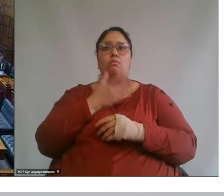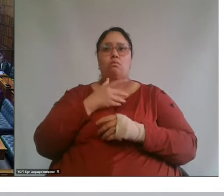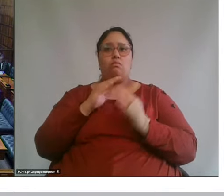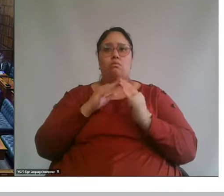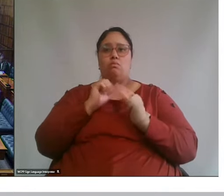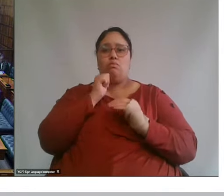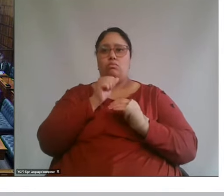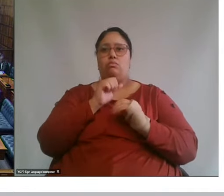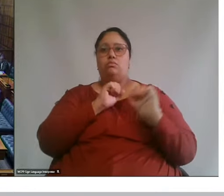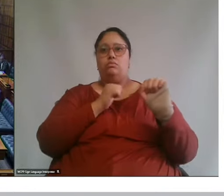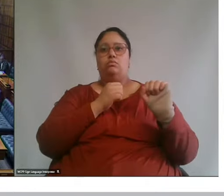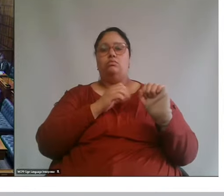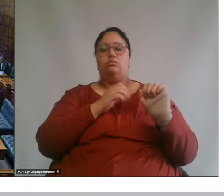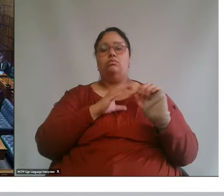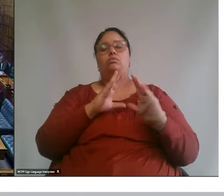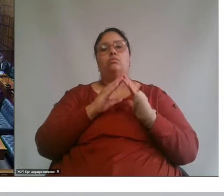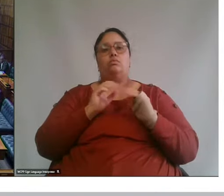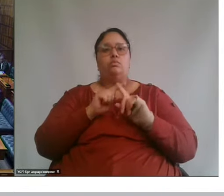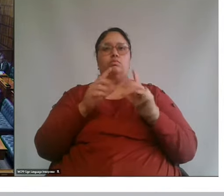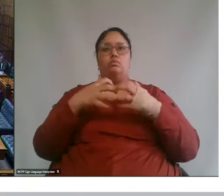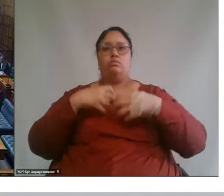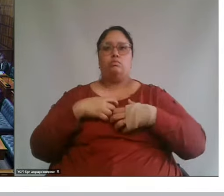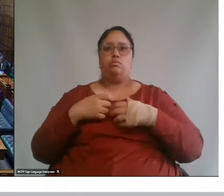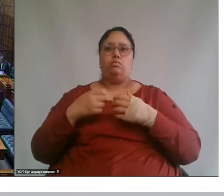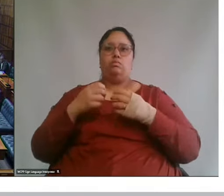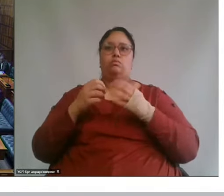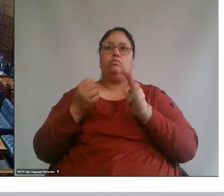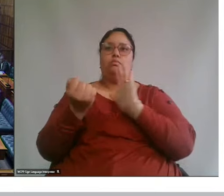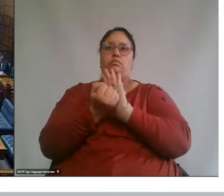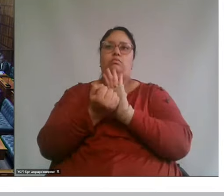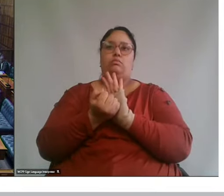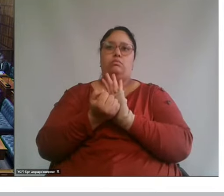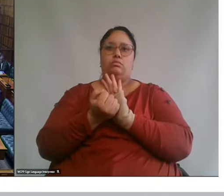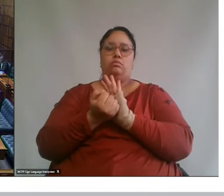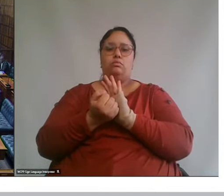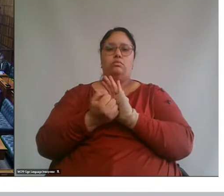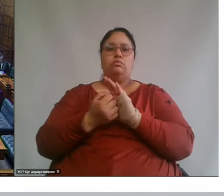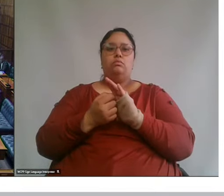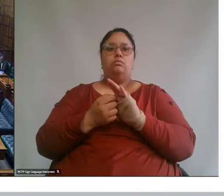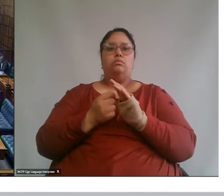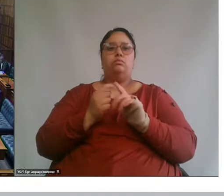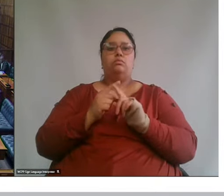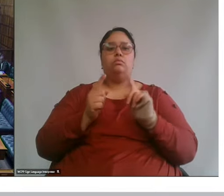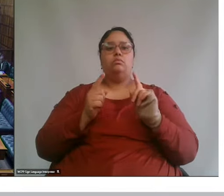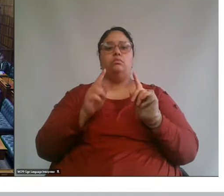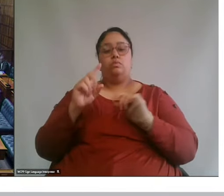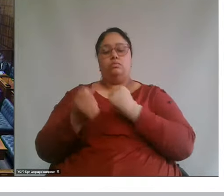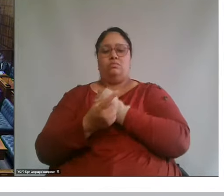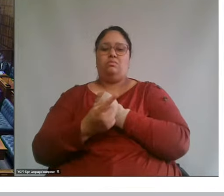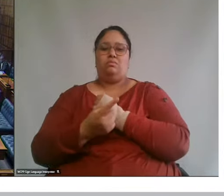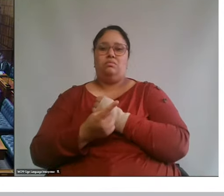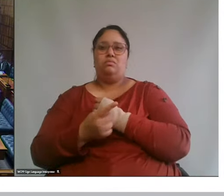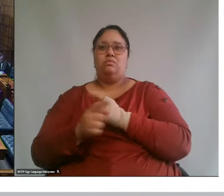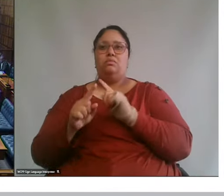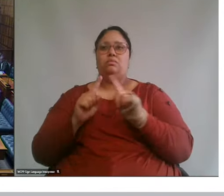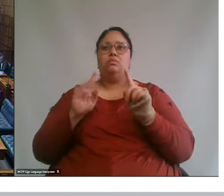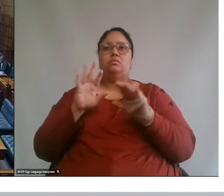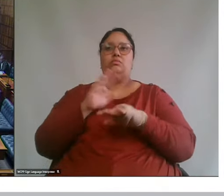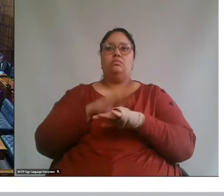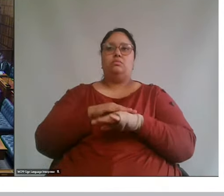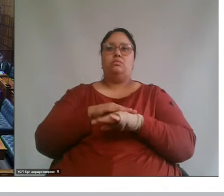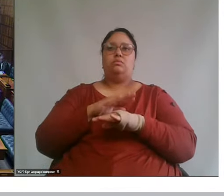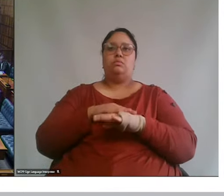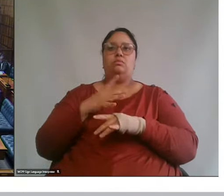own those that are owning those Brands and beat them on the price actually that's what happened so by the time the buyer